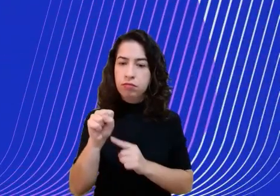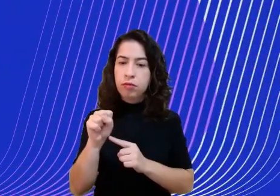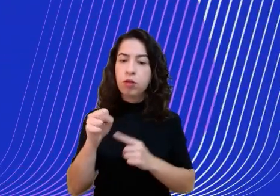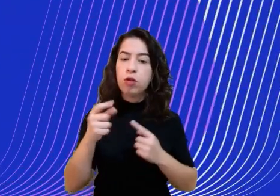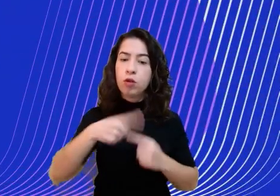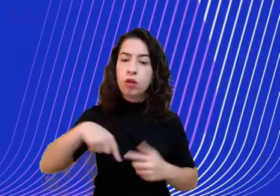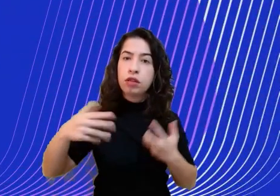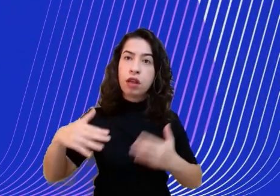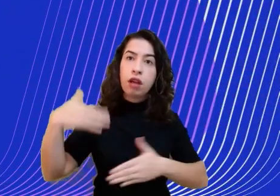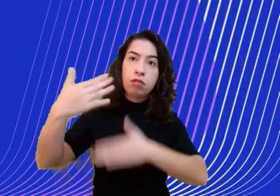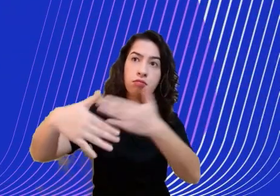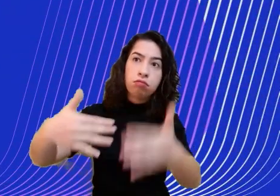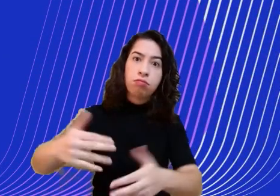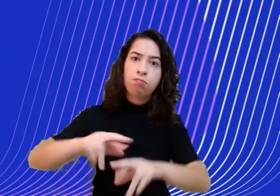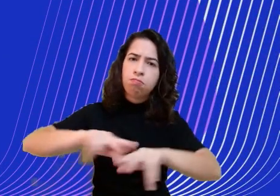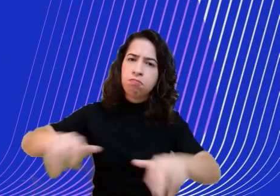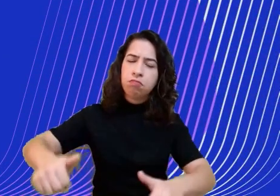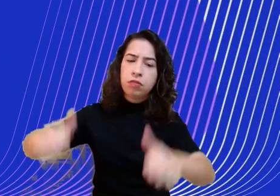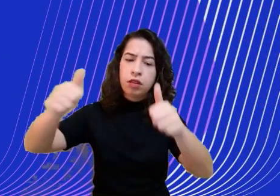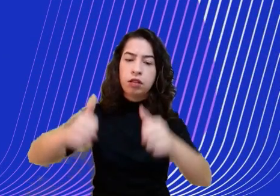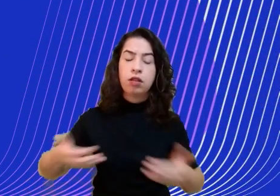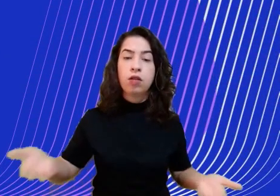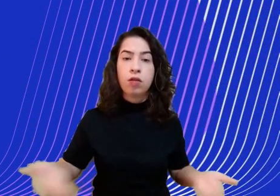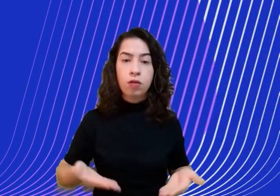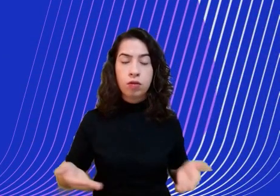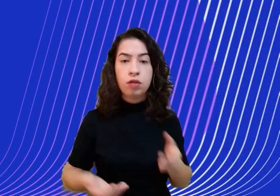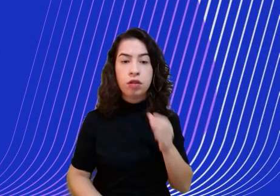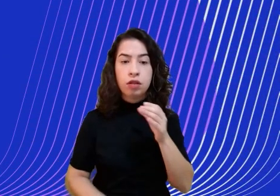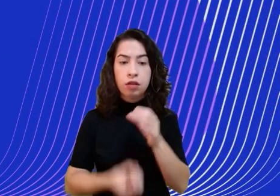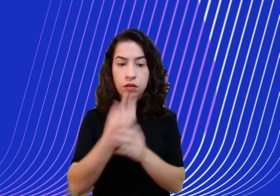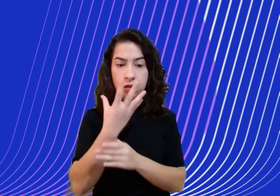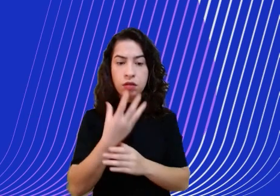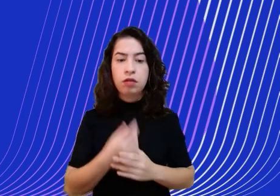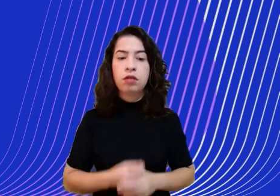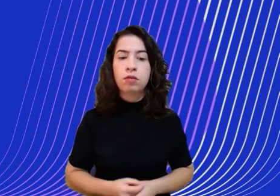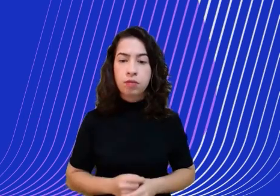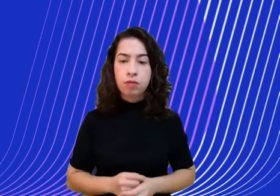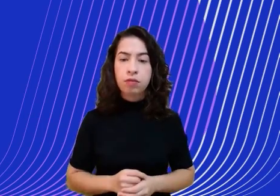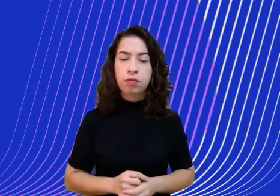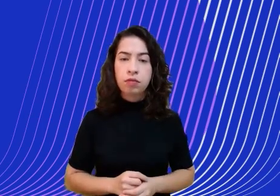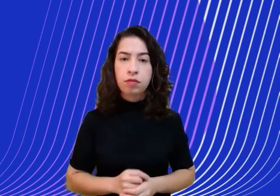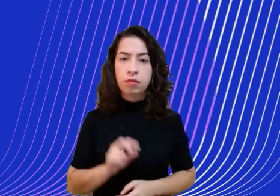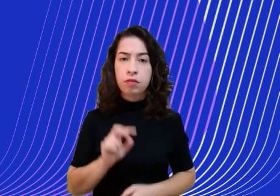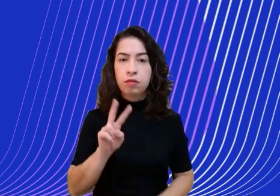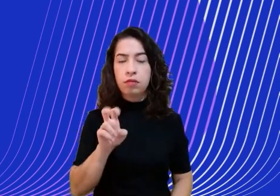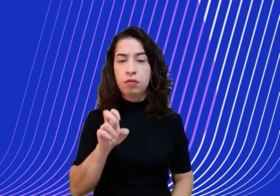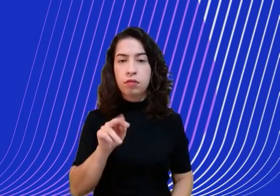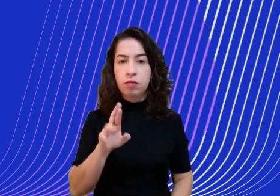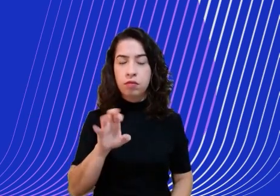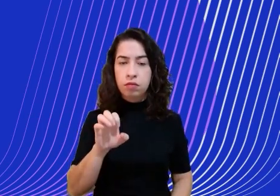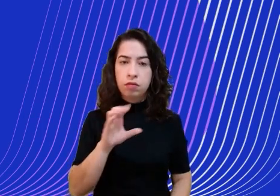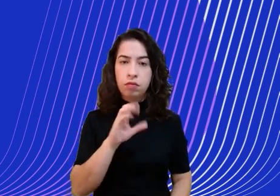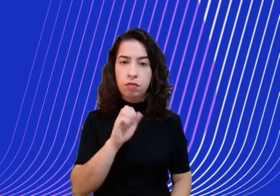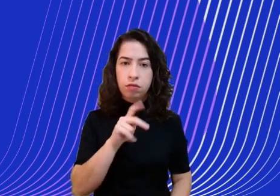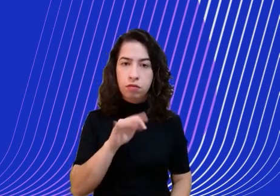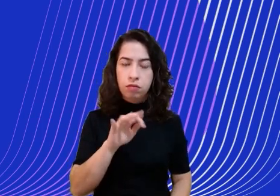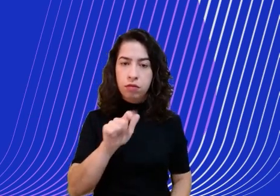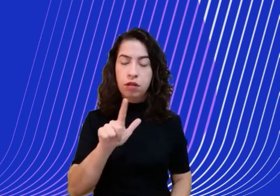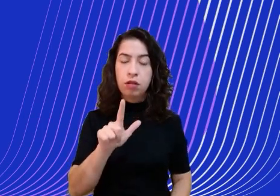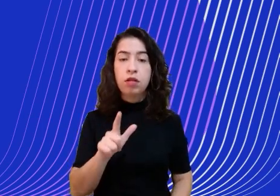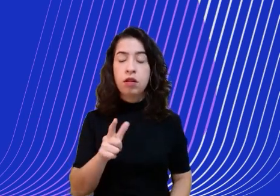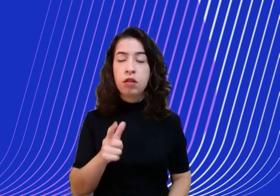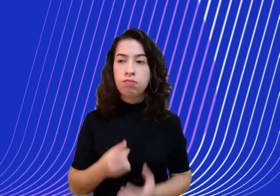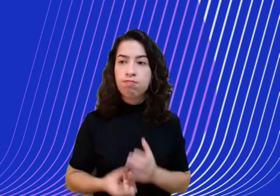we are launching now our venture capital arm. So it starts based on three